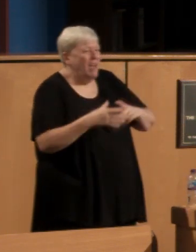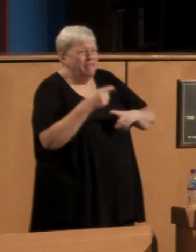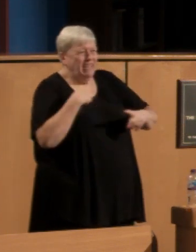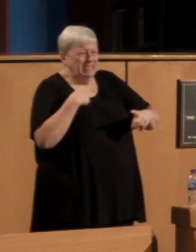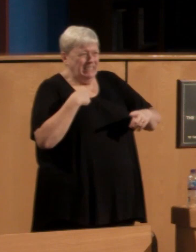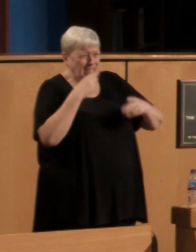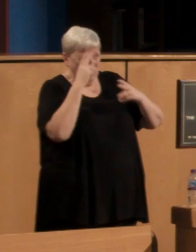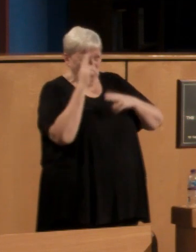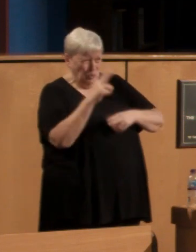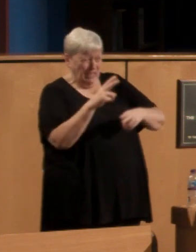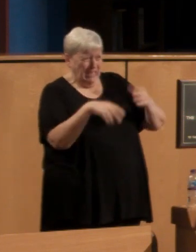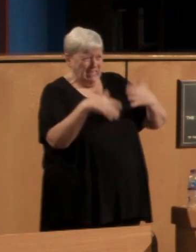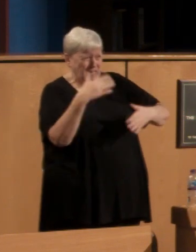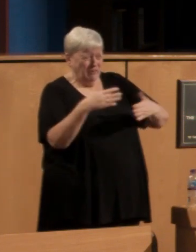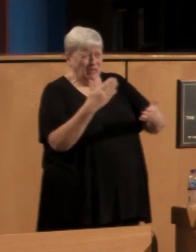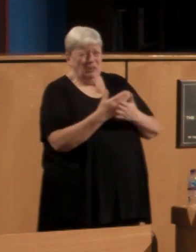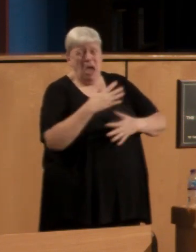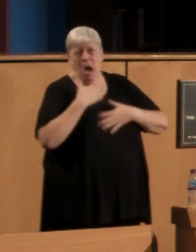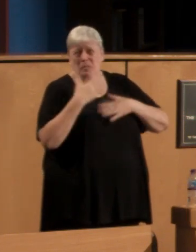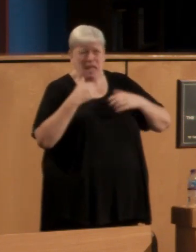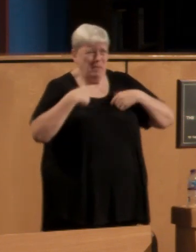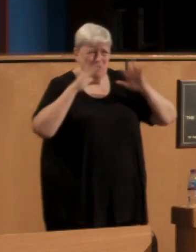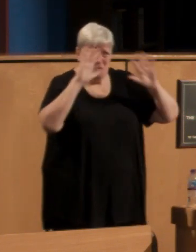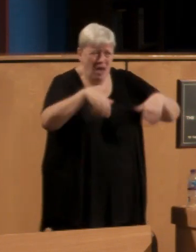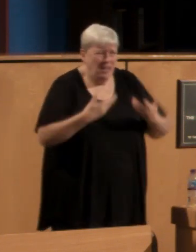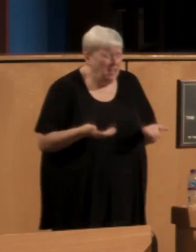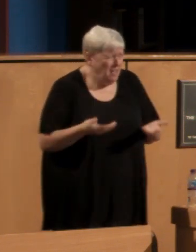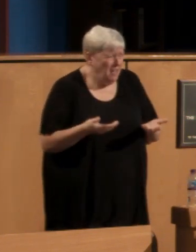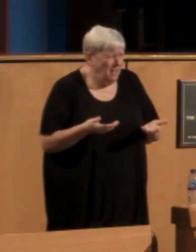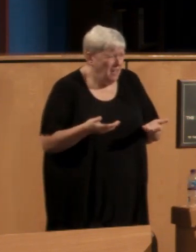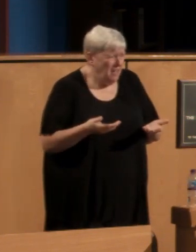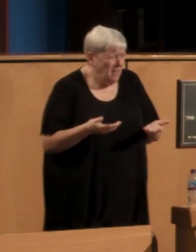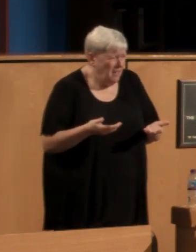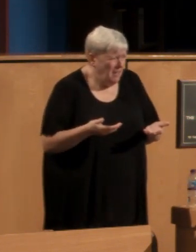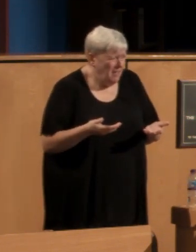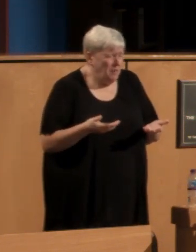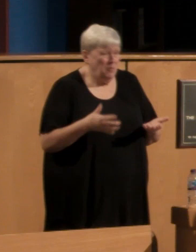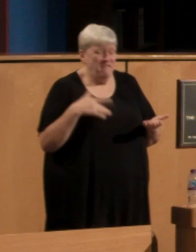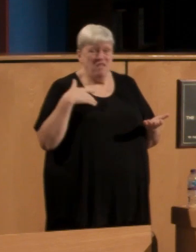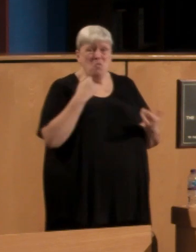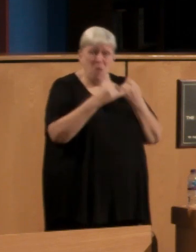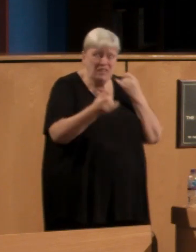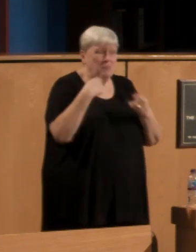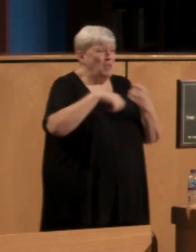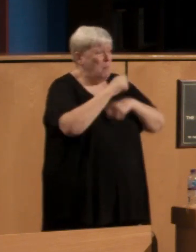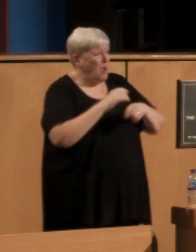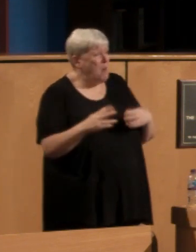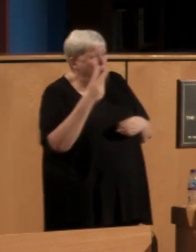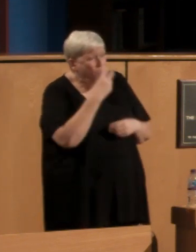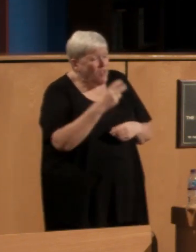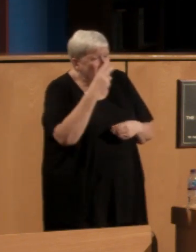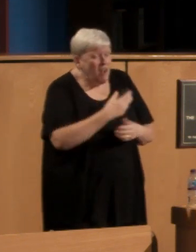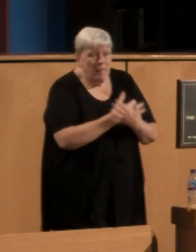suffering actually incredibly upsetting, and I have a lot more actually as I've gotten older. So there are a lot of horror movies